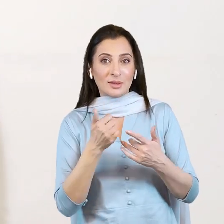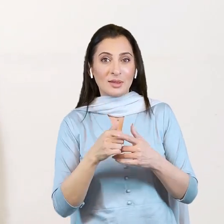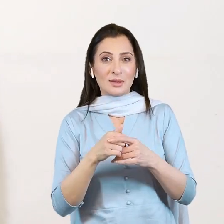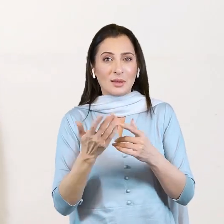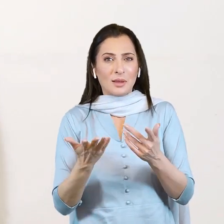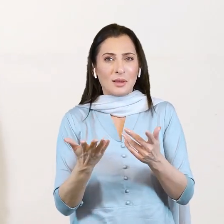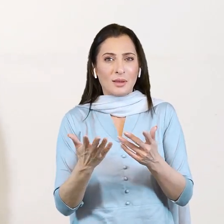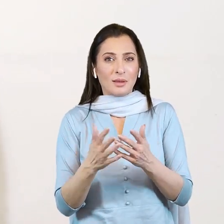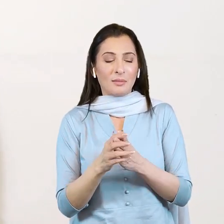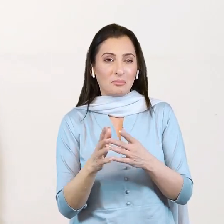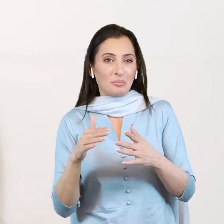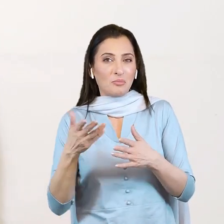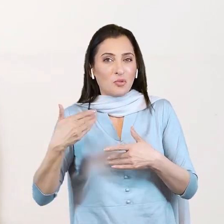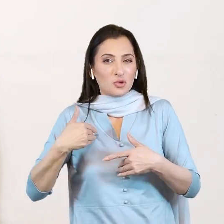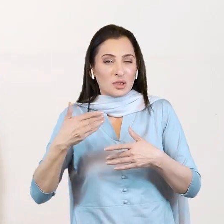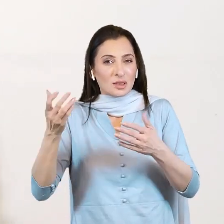confidently.